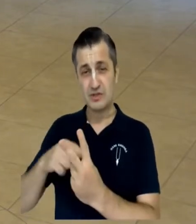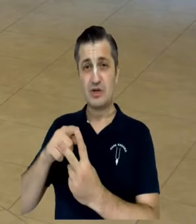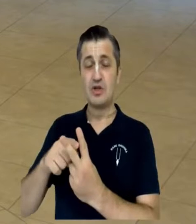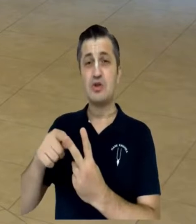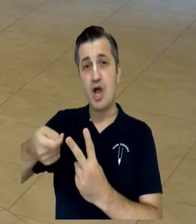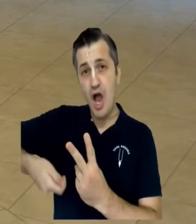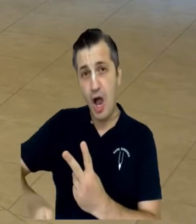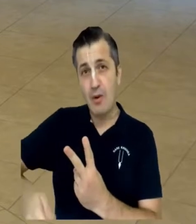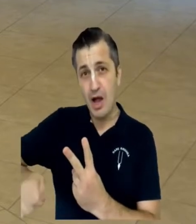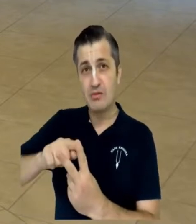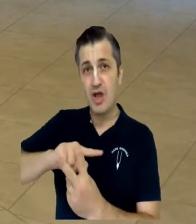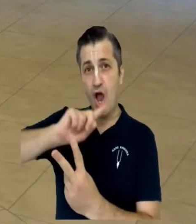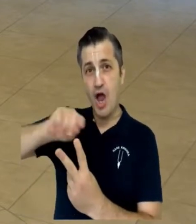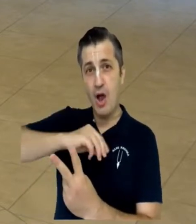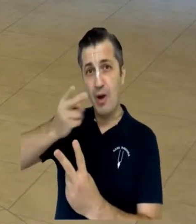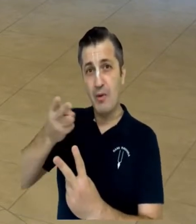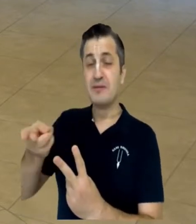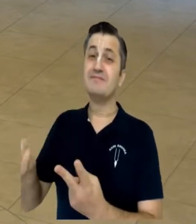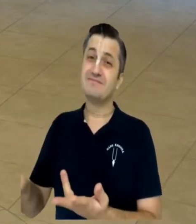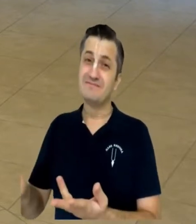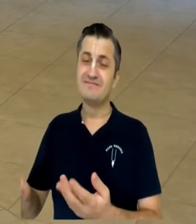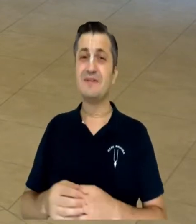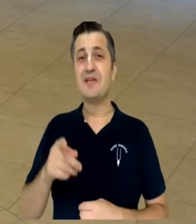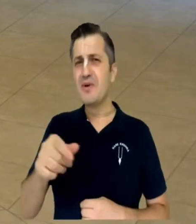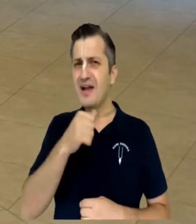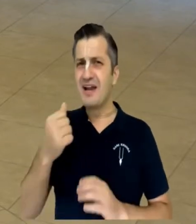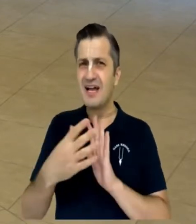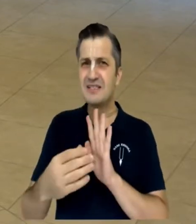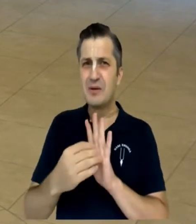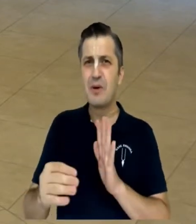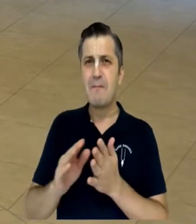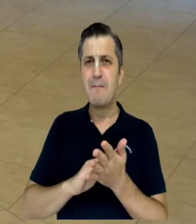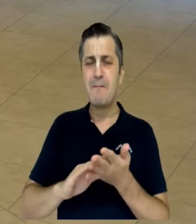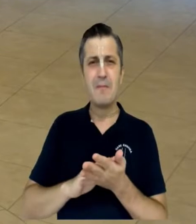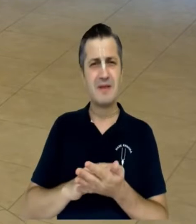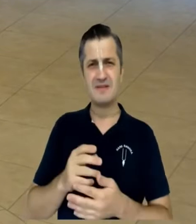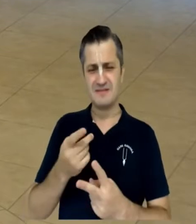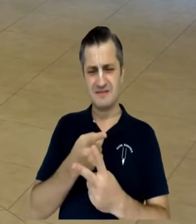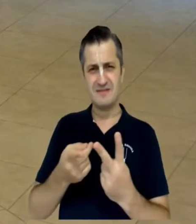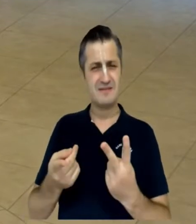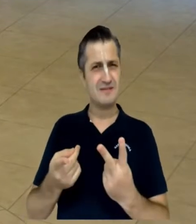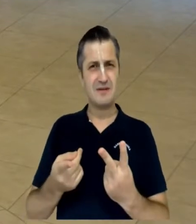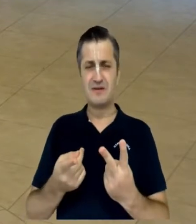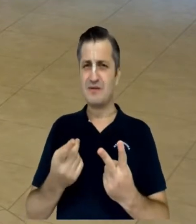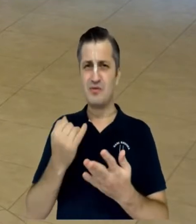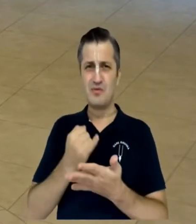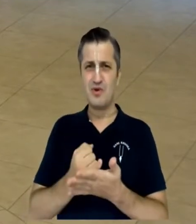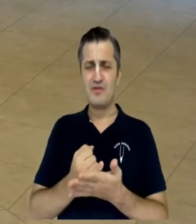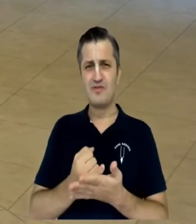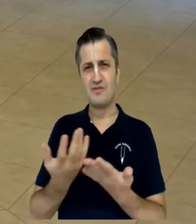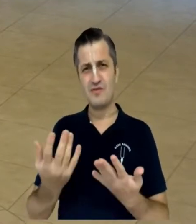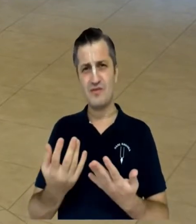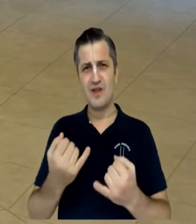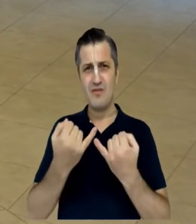example, but it nicely explains how we're, definitely fallible. So now I would like to ask a quick